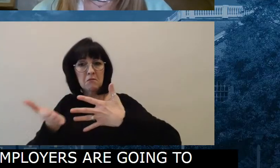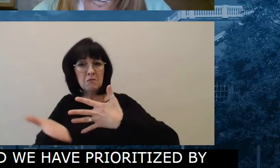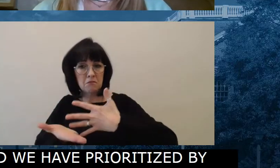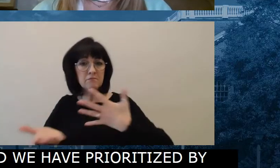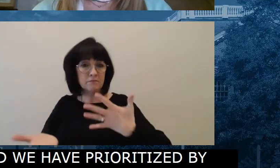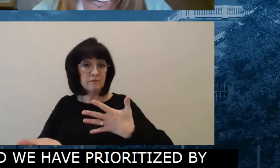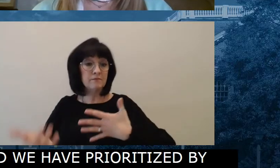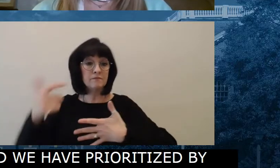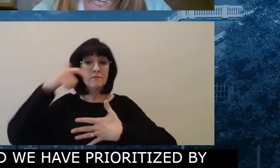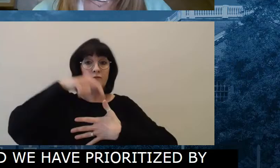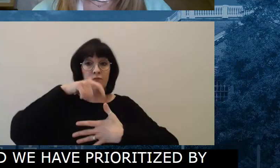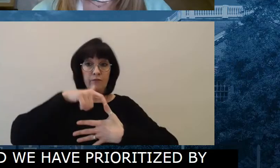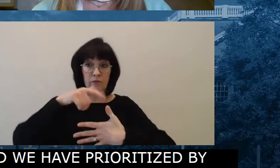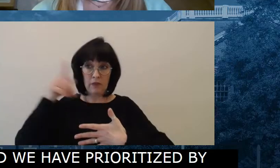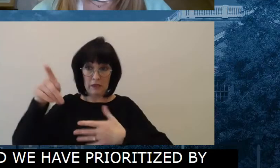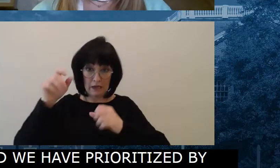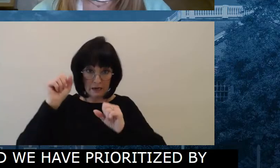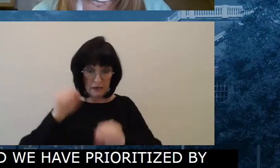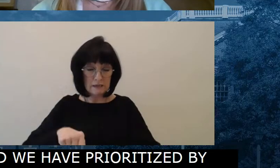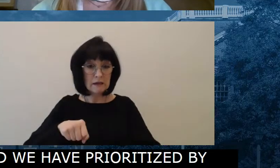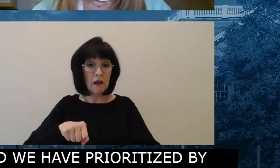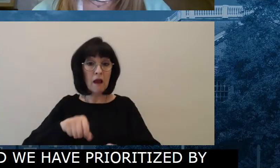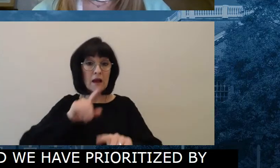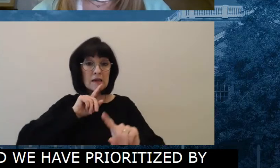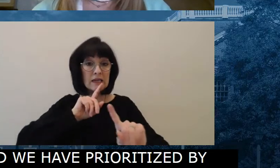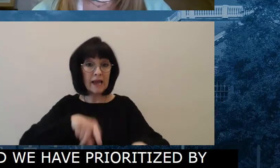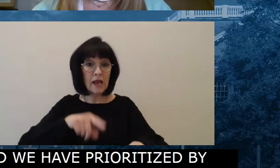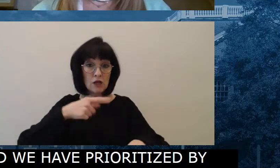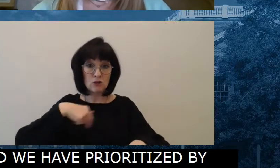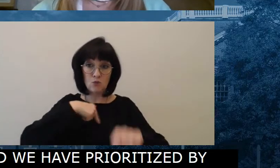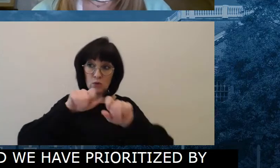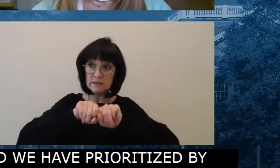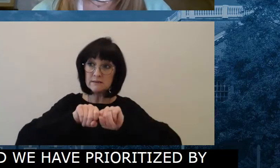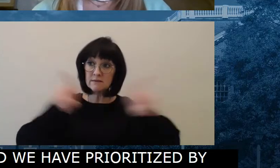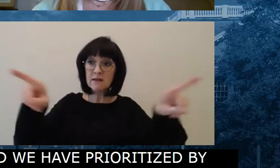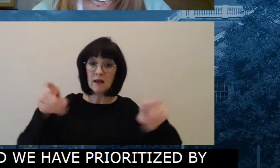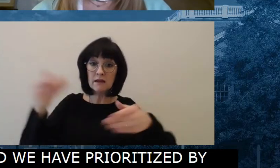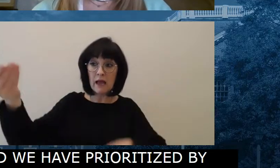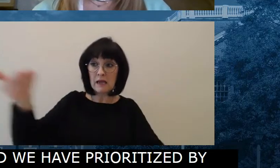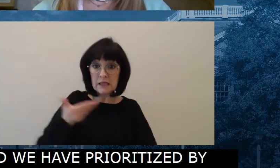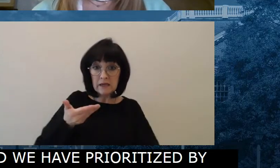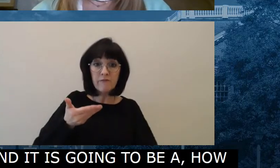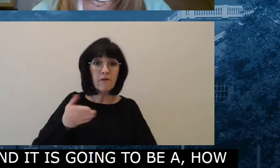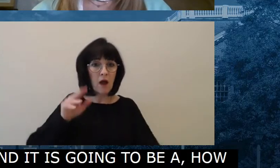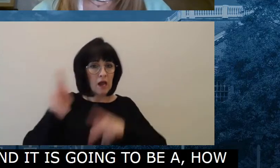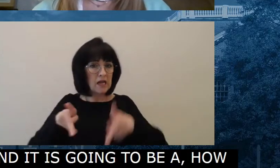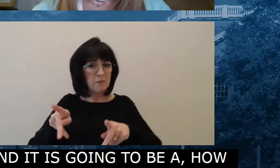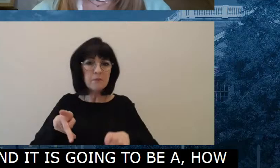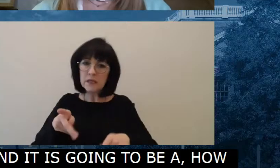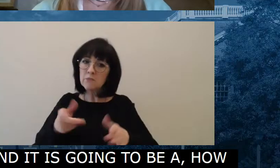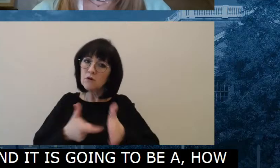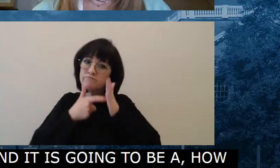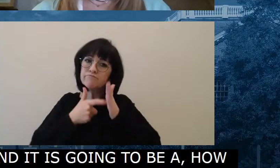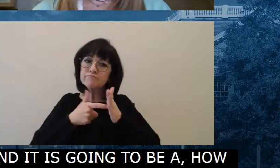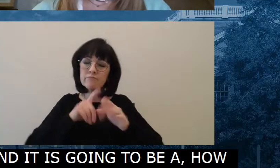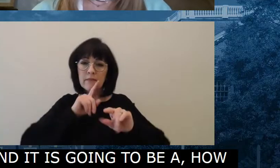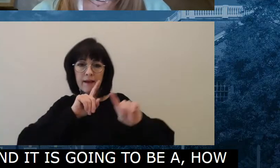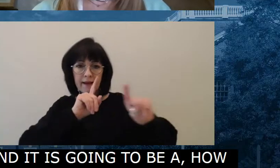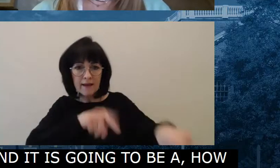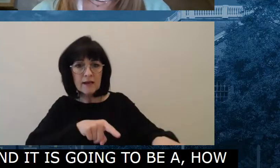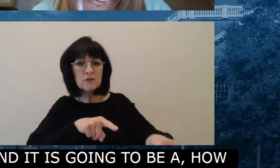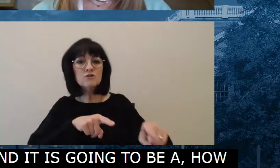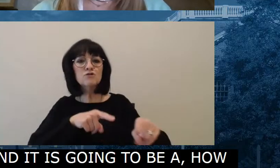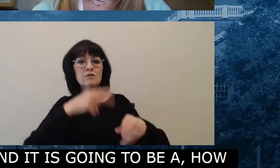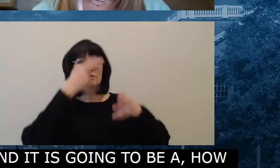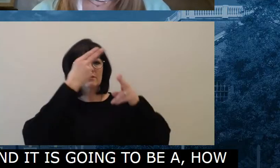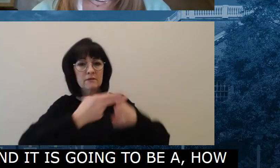how quickly could they respond, and then how deep can we get in the list too. So as the governor said now for a few weeks, it's got to